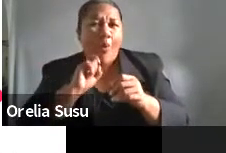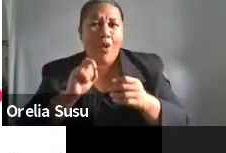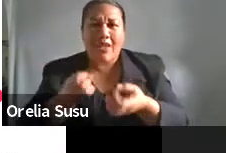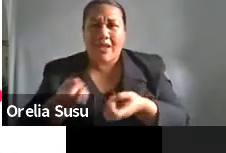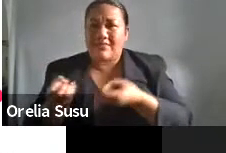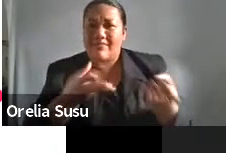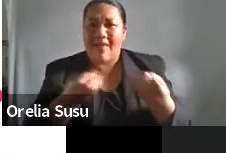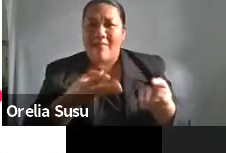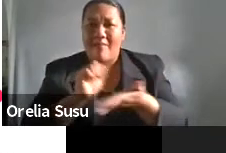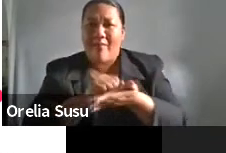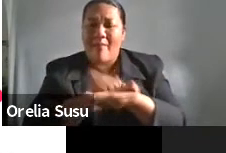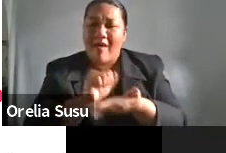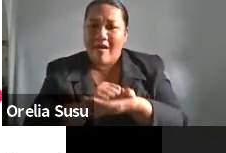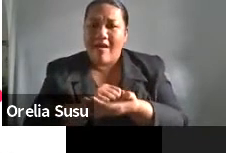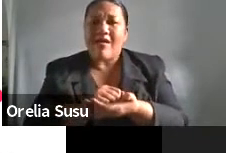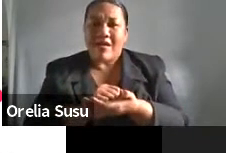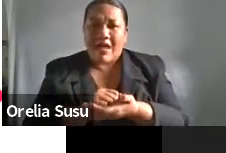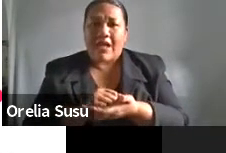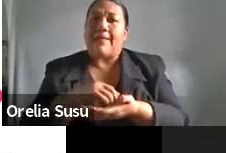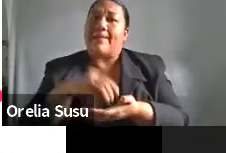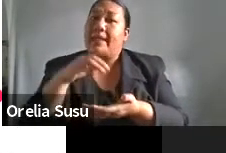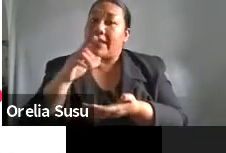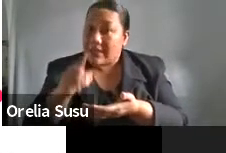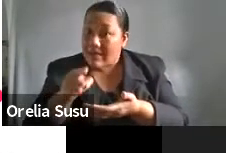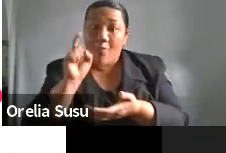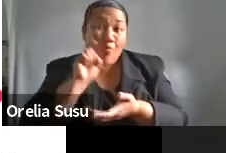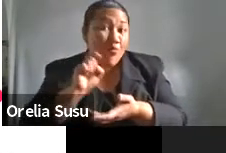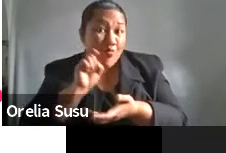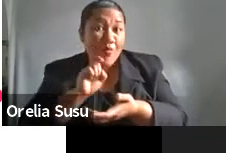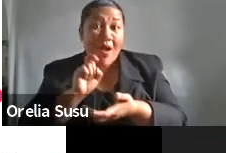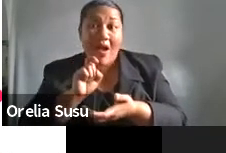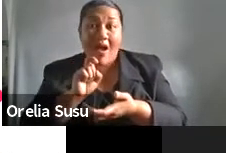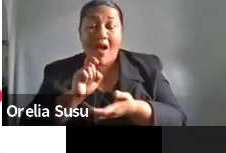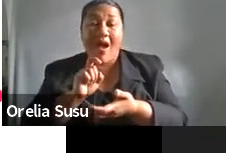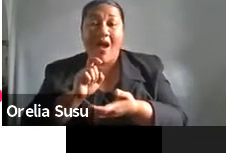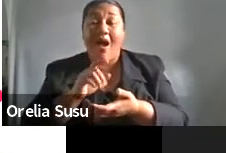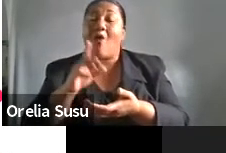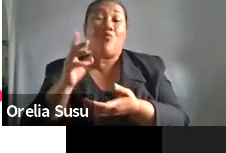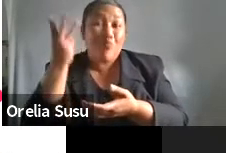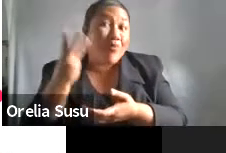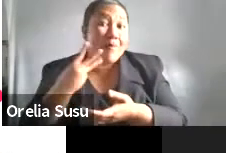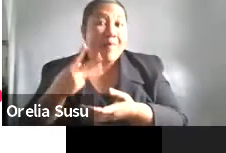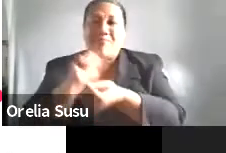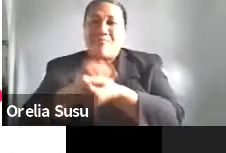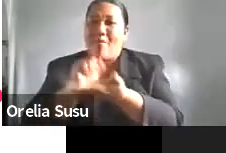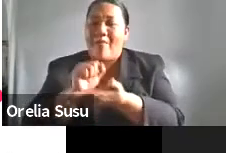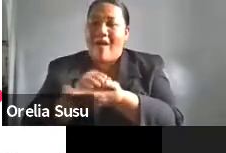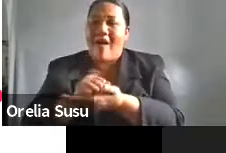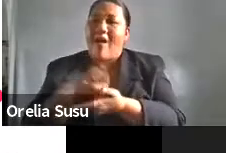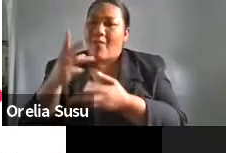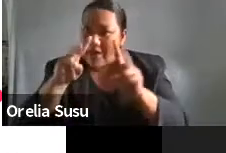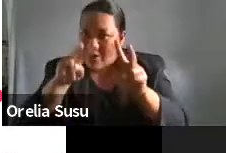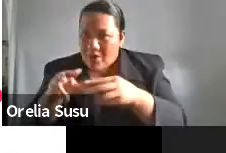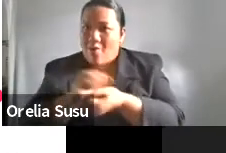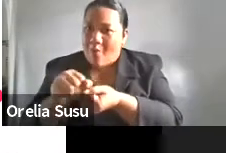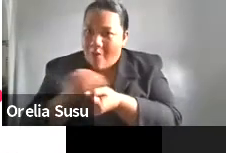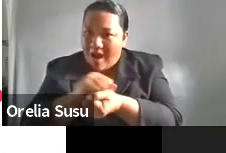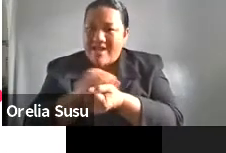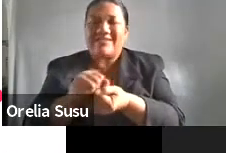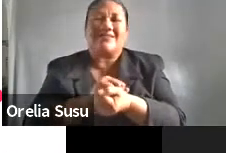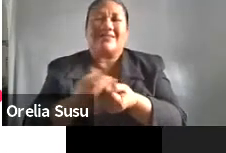proper wash in the home or facility. That is something that we also need to look at if we really want to talk about